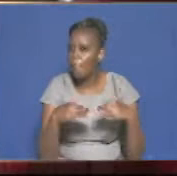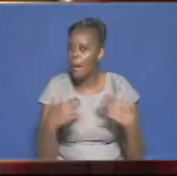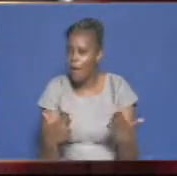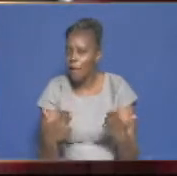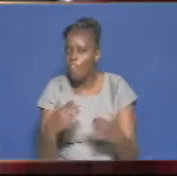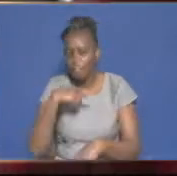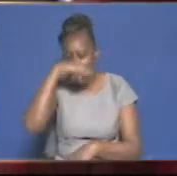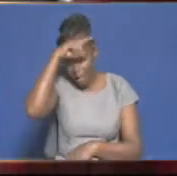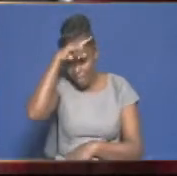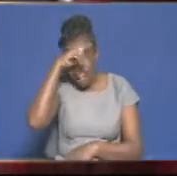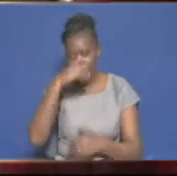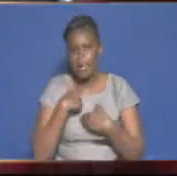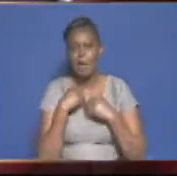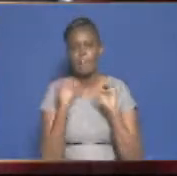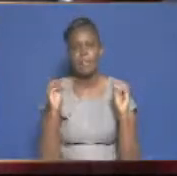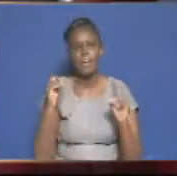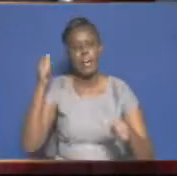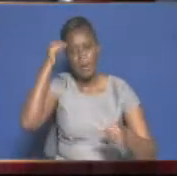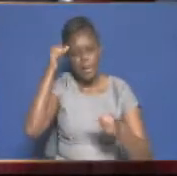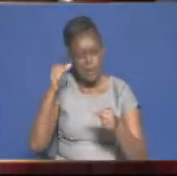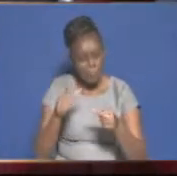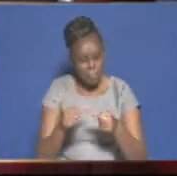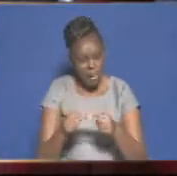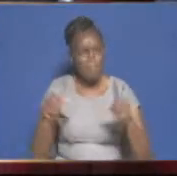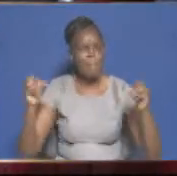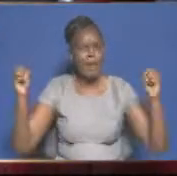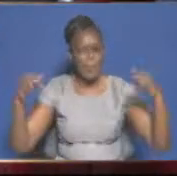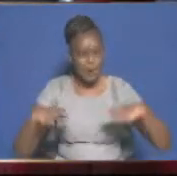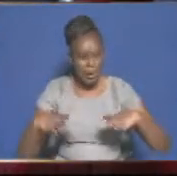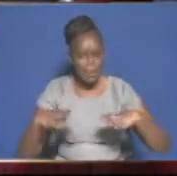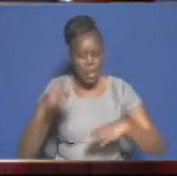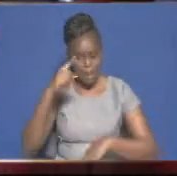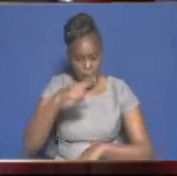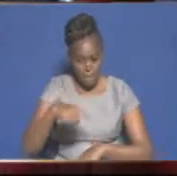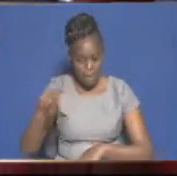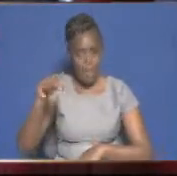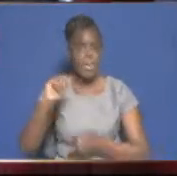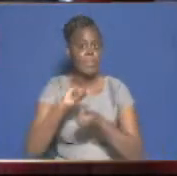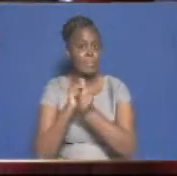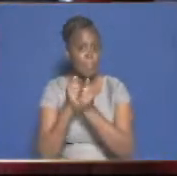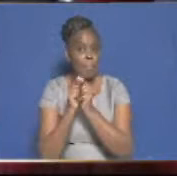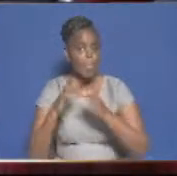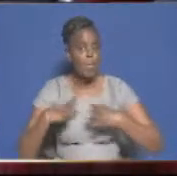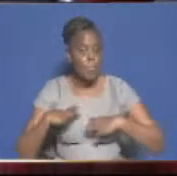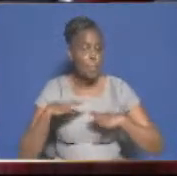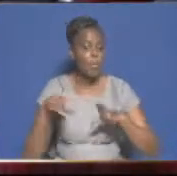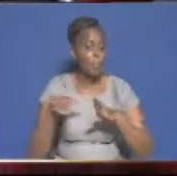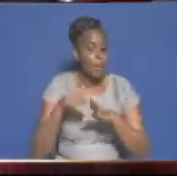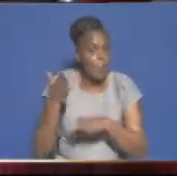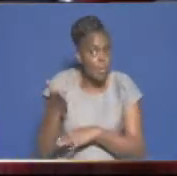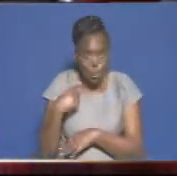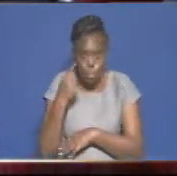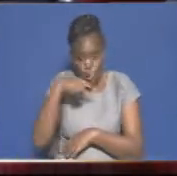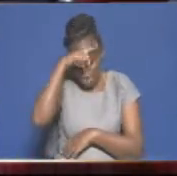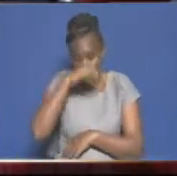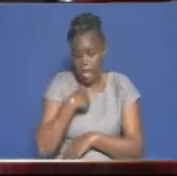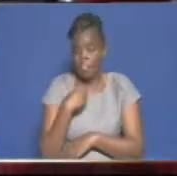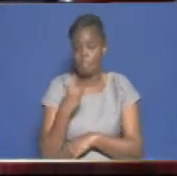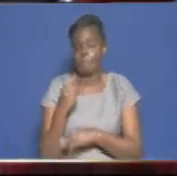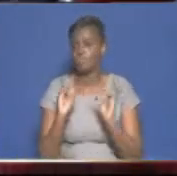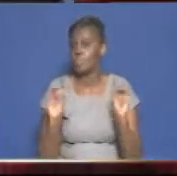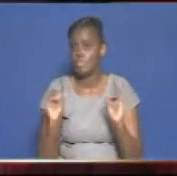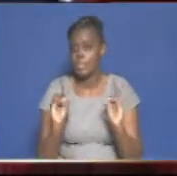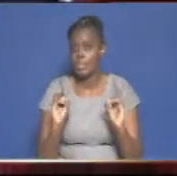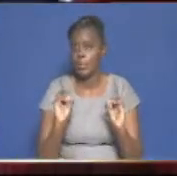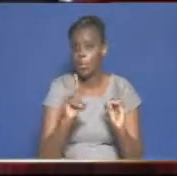degree. I remember very clearly and vividly, we passed that amendment and those colleagues of ours who didn't have degrees then,